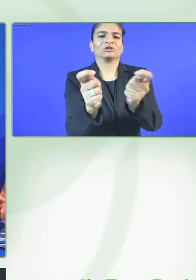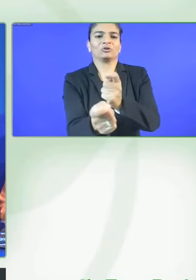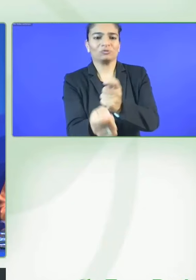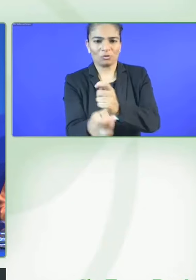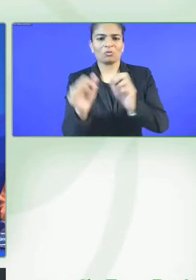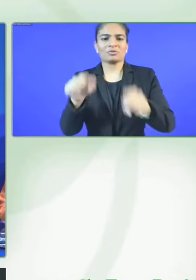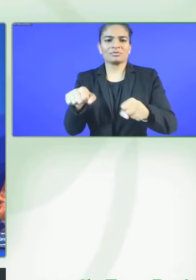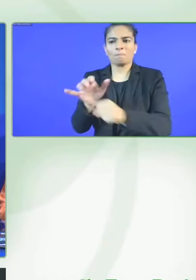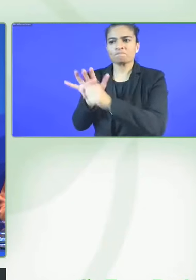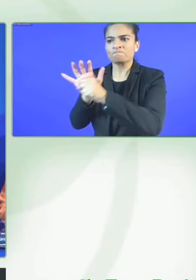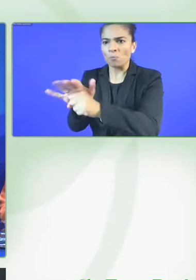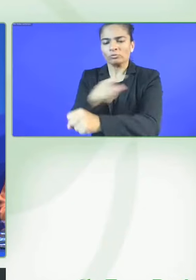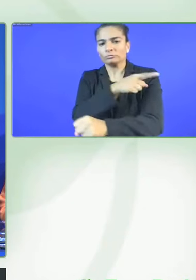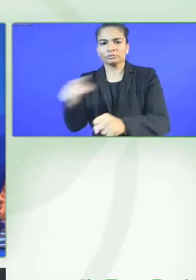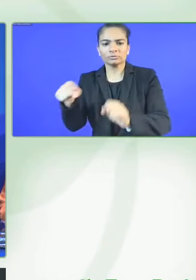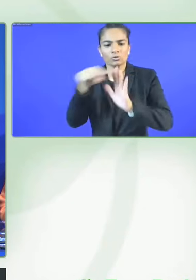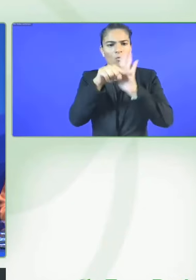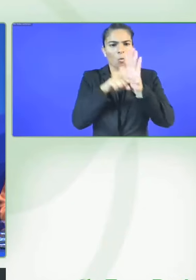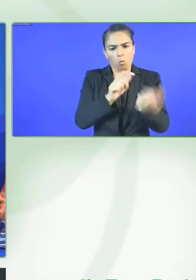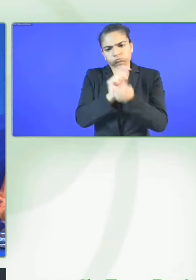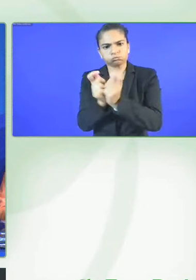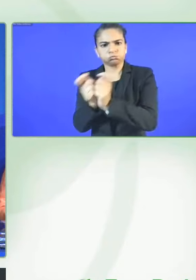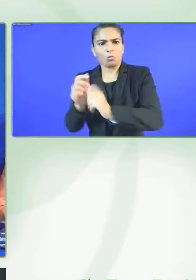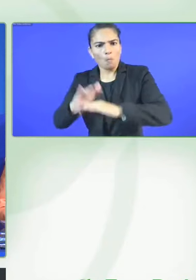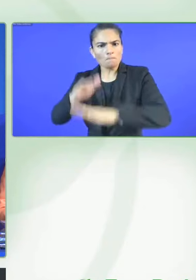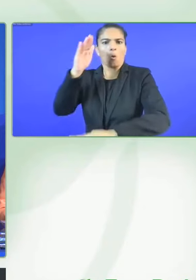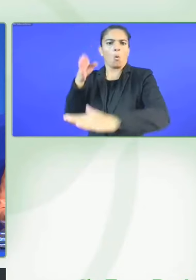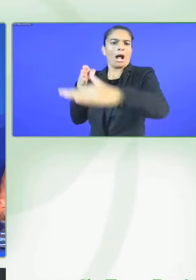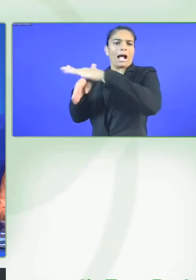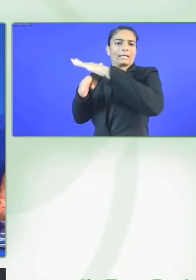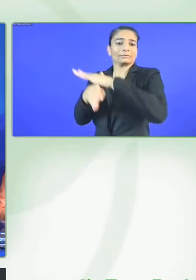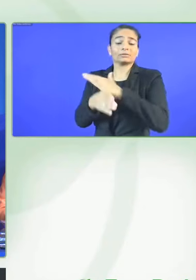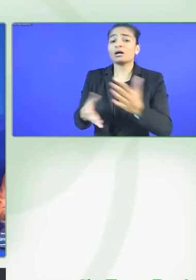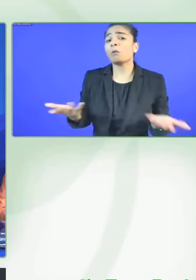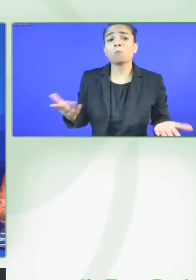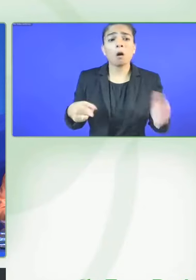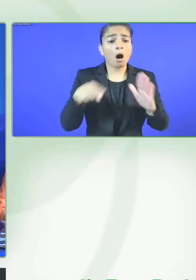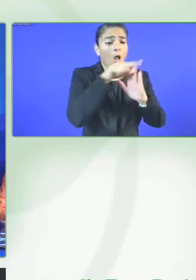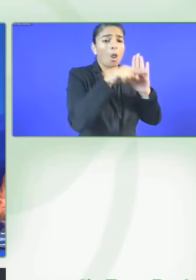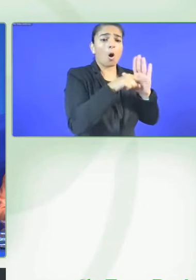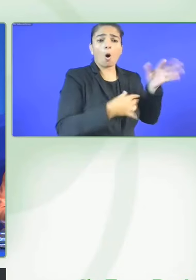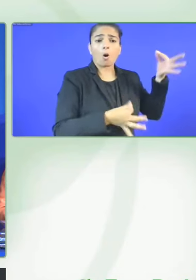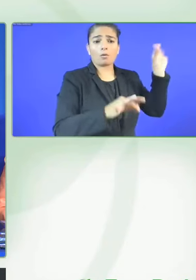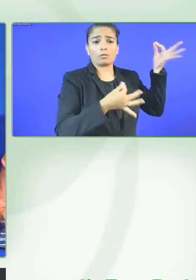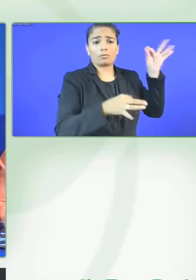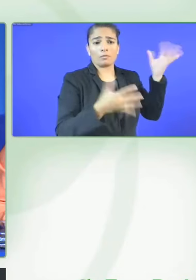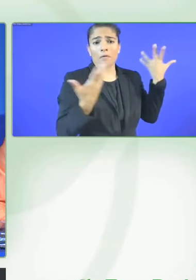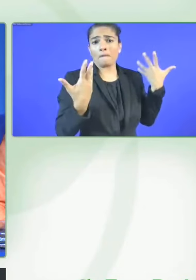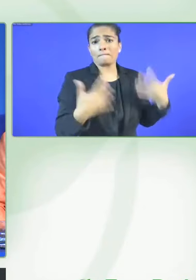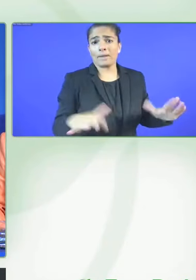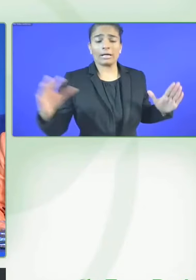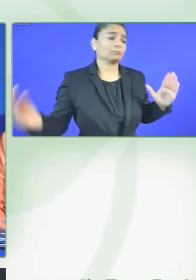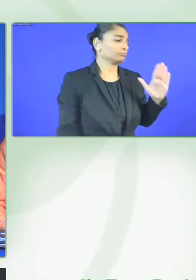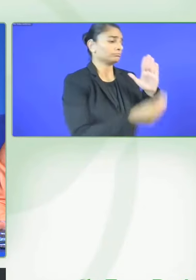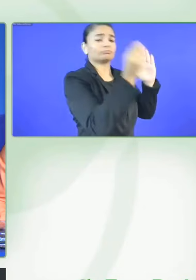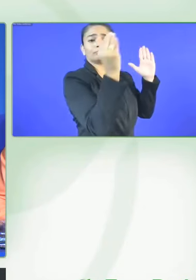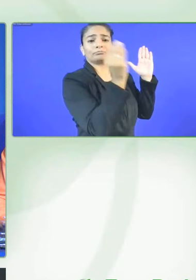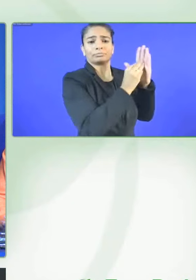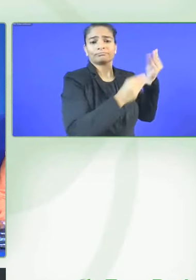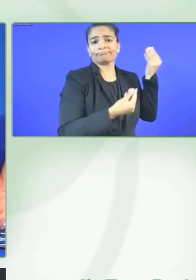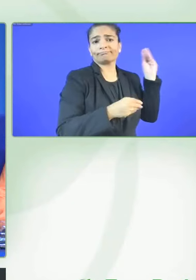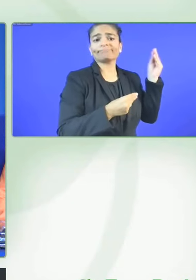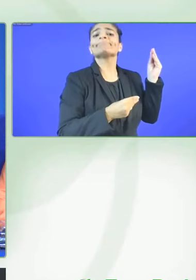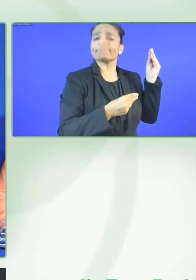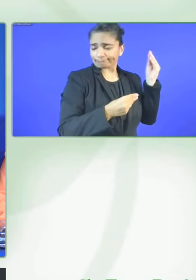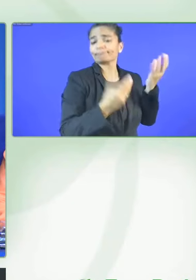manuscript. So, to this end, the initial legislation of the law includes a set of enforcement powers that are